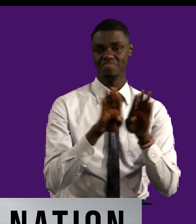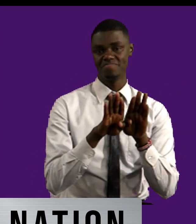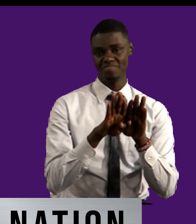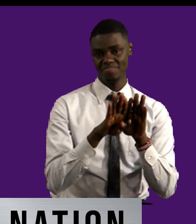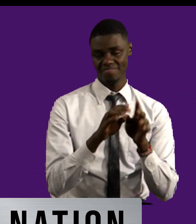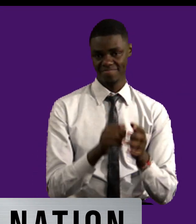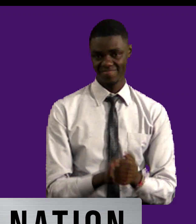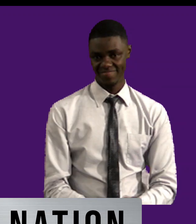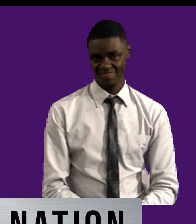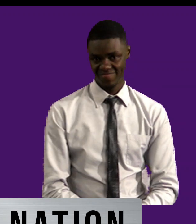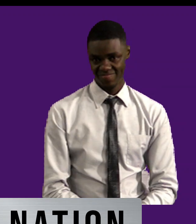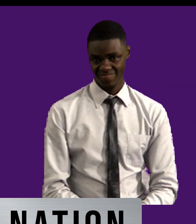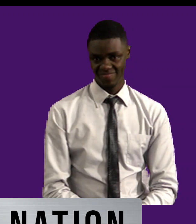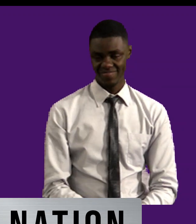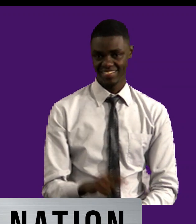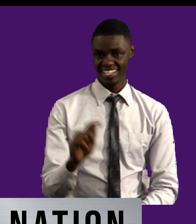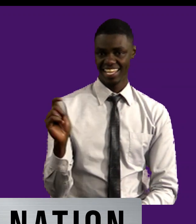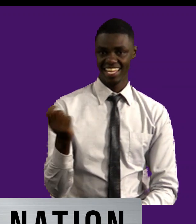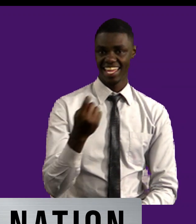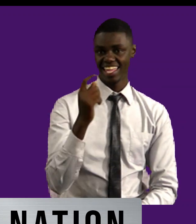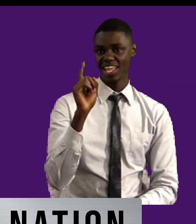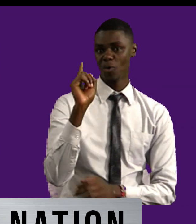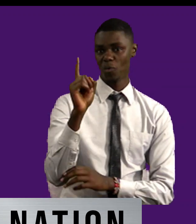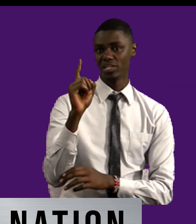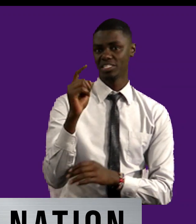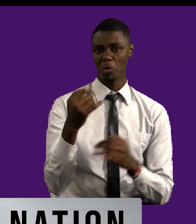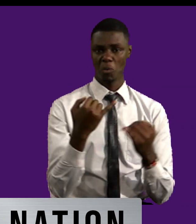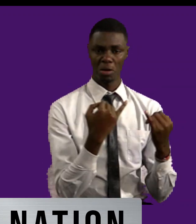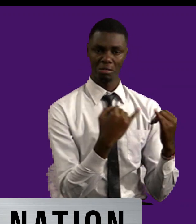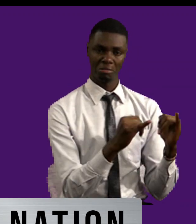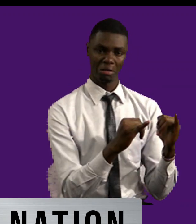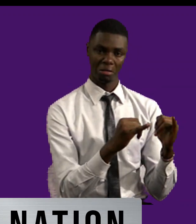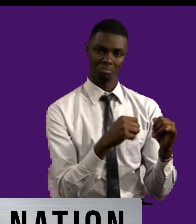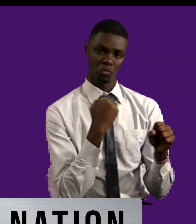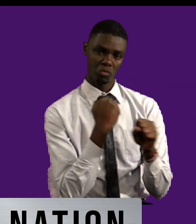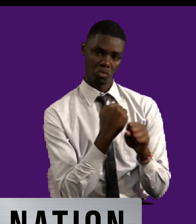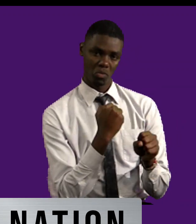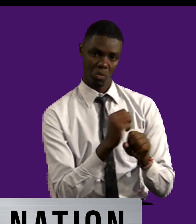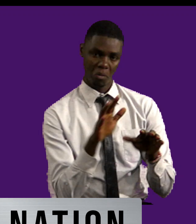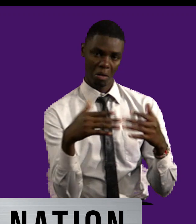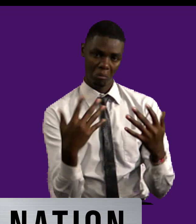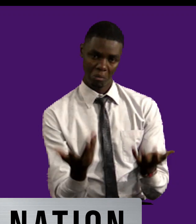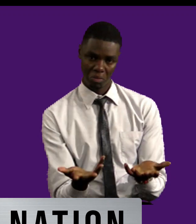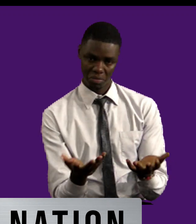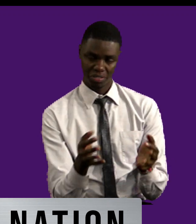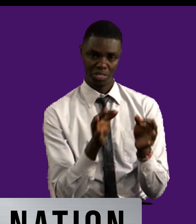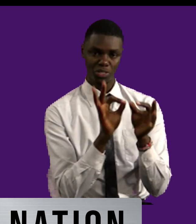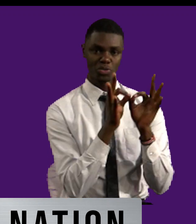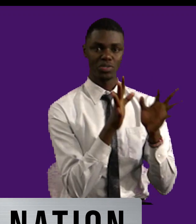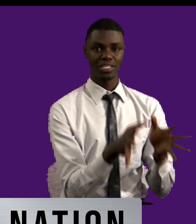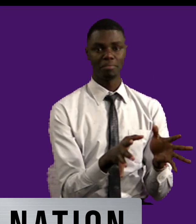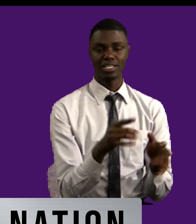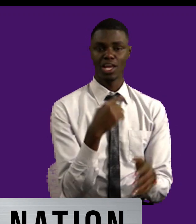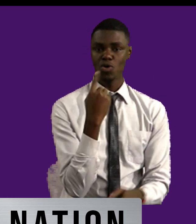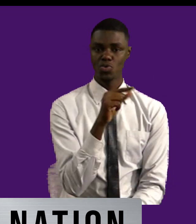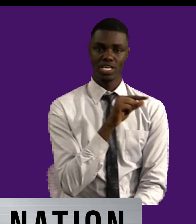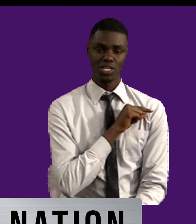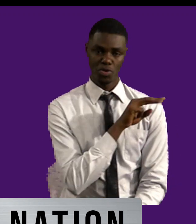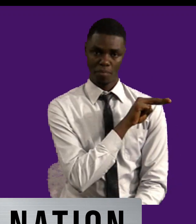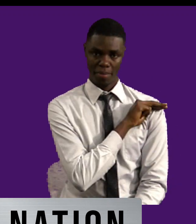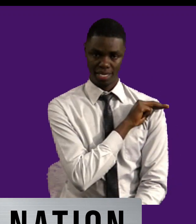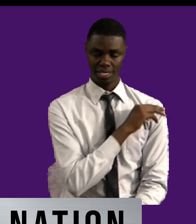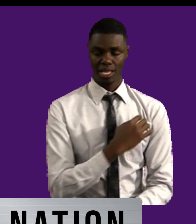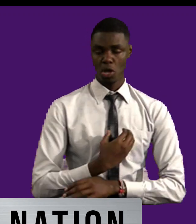Na Kenya Kwanza wanajitayarisha kufanya kazi au sio? Our sign language interpreter is Gideon Minor. I